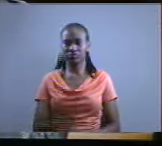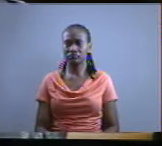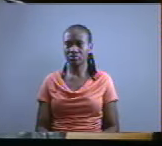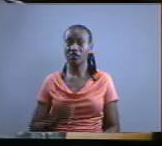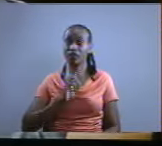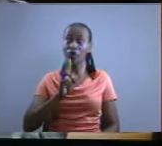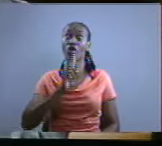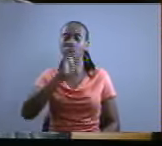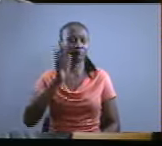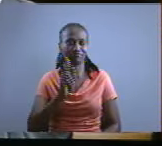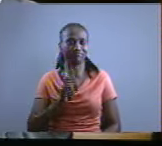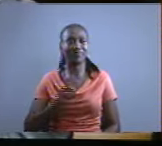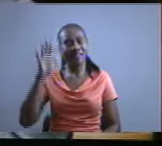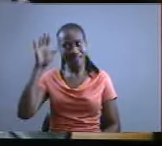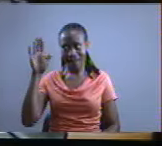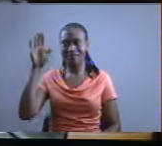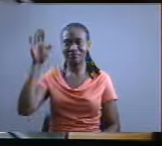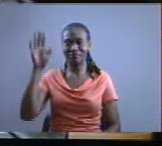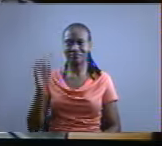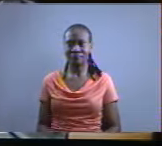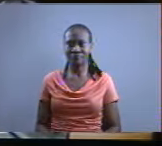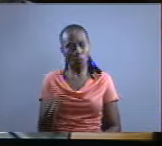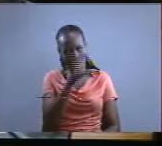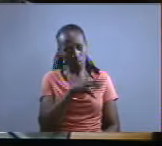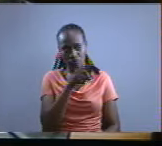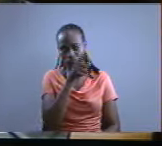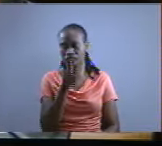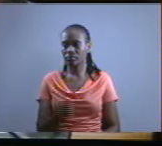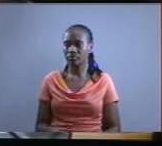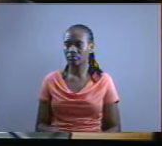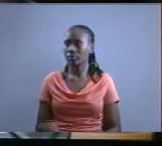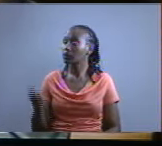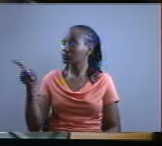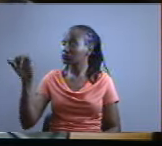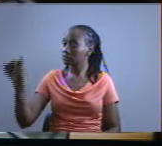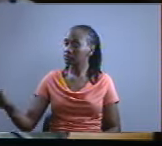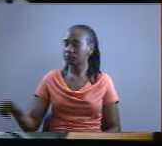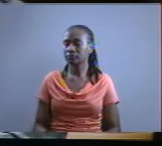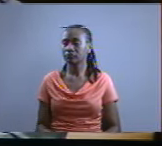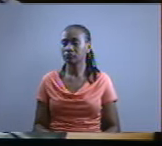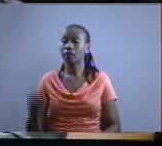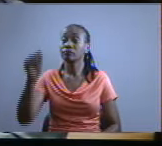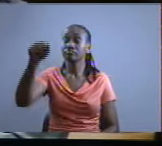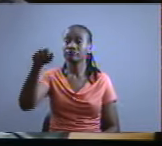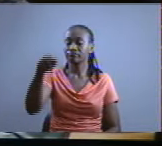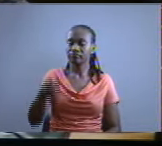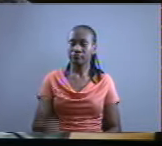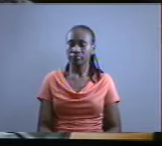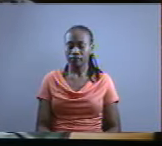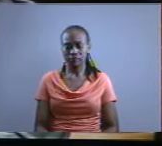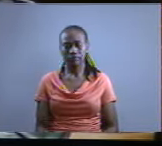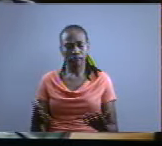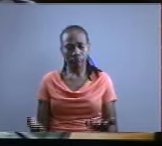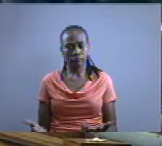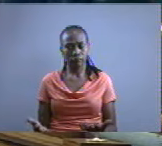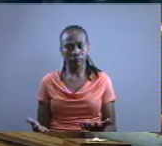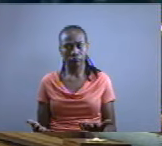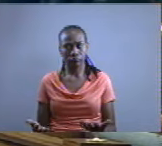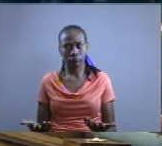a voice, raise a hand, all of you. Take a seat, honourable member. Take your seat. Yes. Speaker, in light of